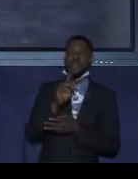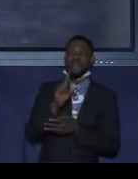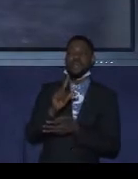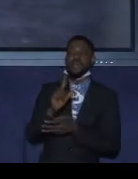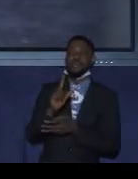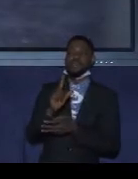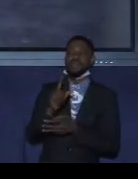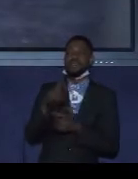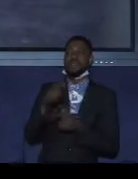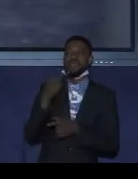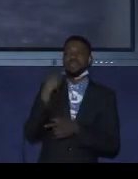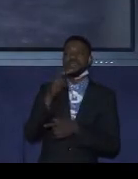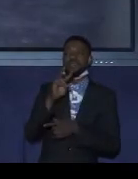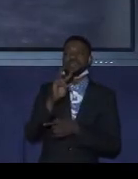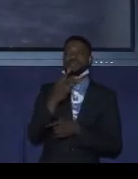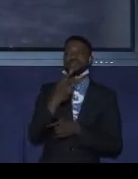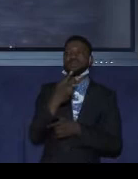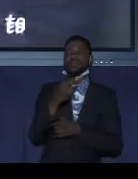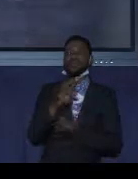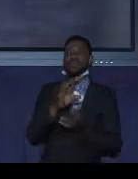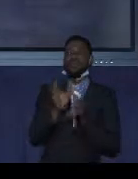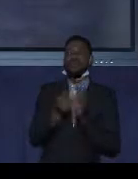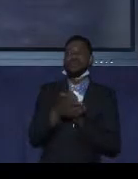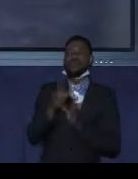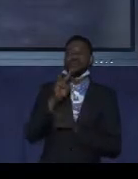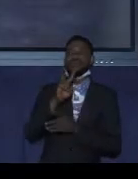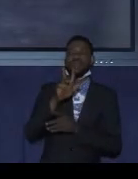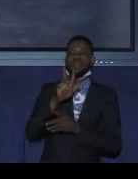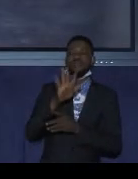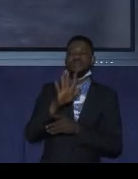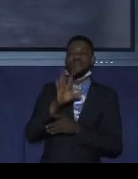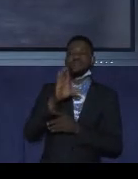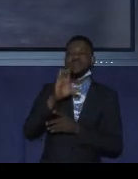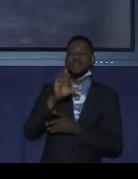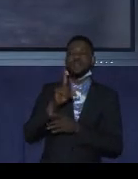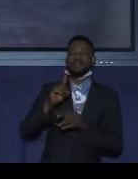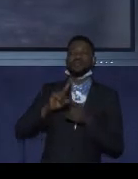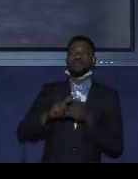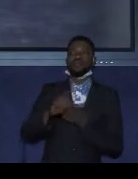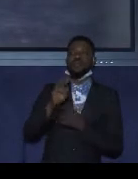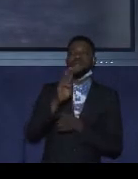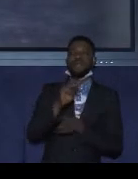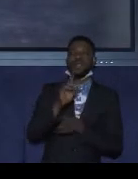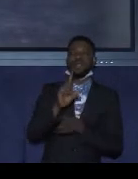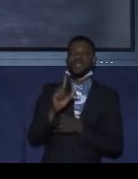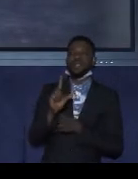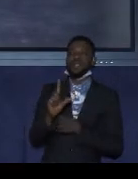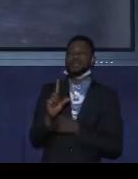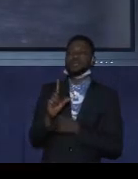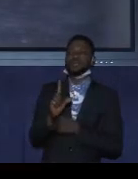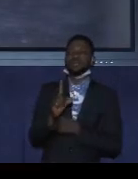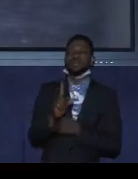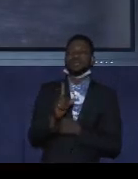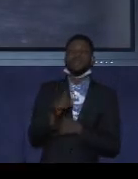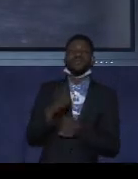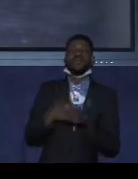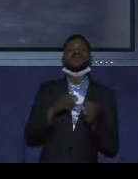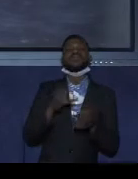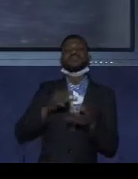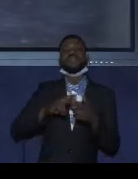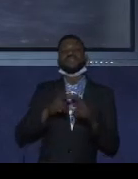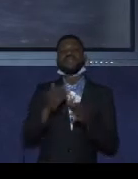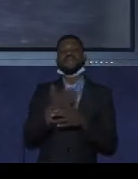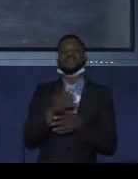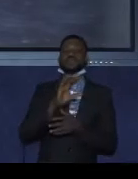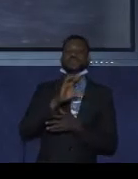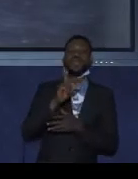6,500 milliliters. Let's quickly check out the second one. 235 centiliters to milliliters. What